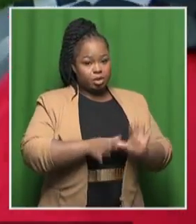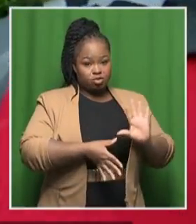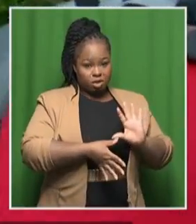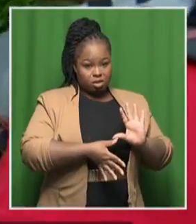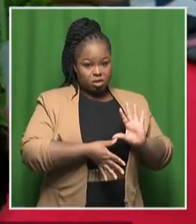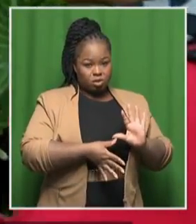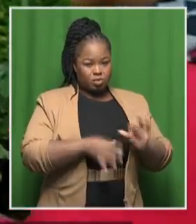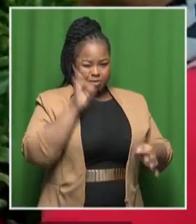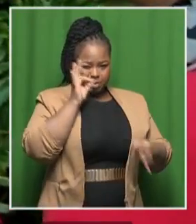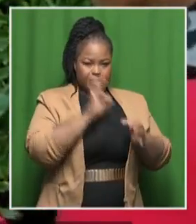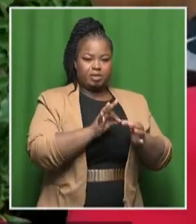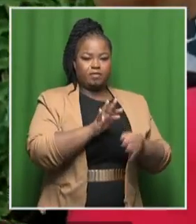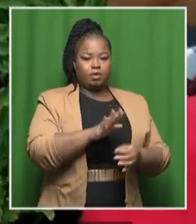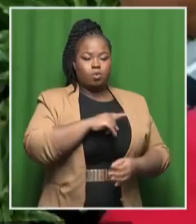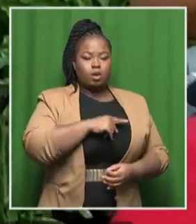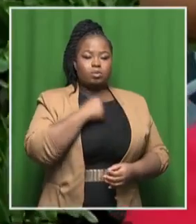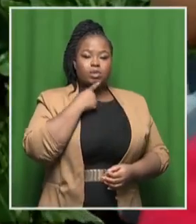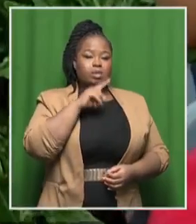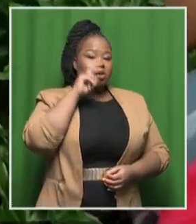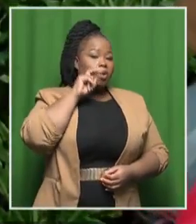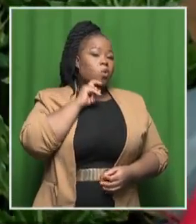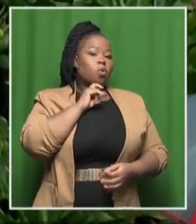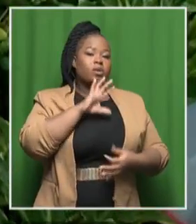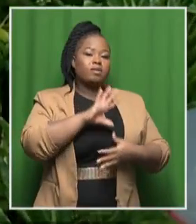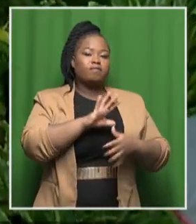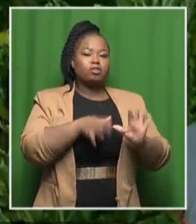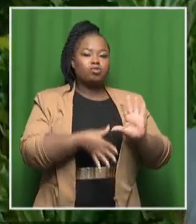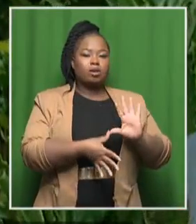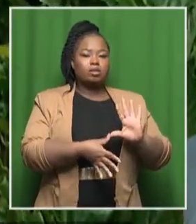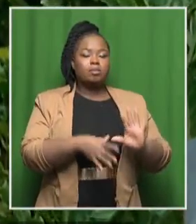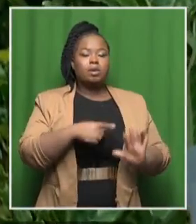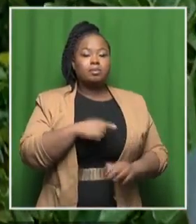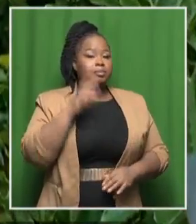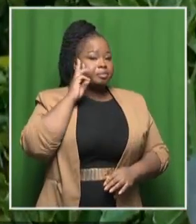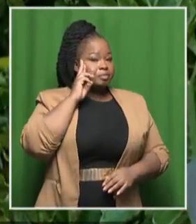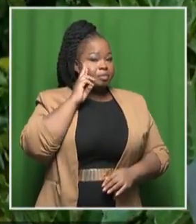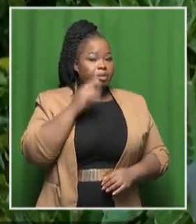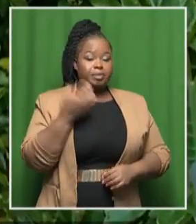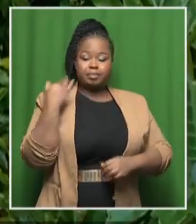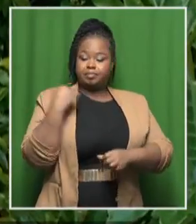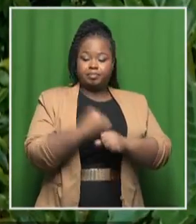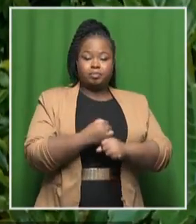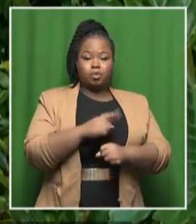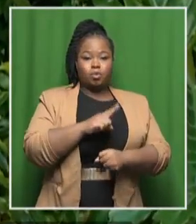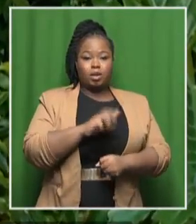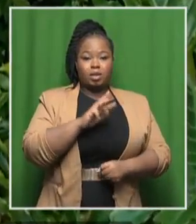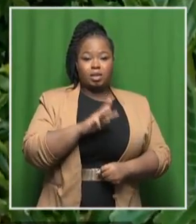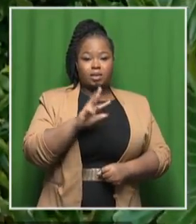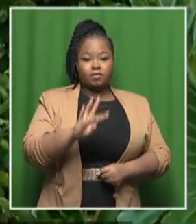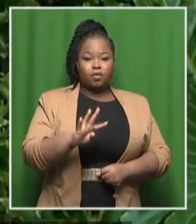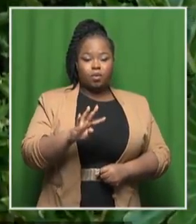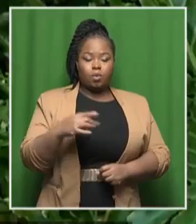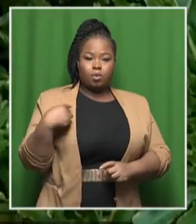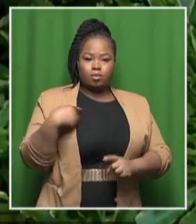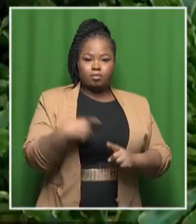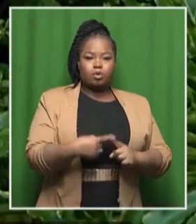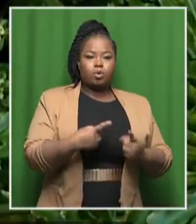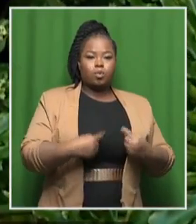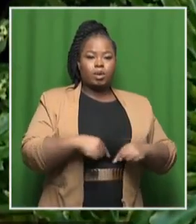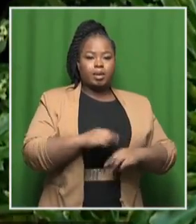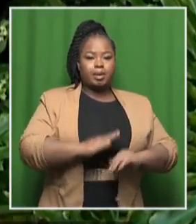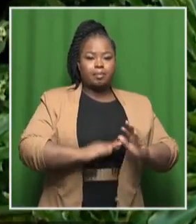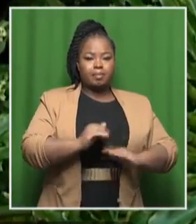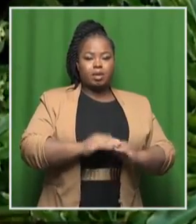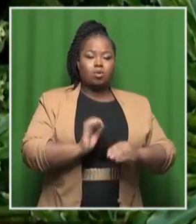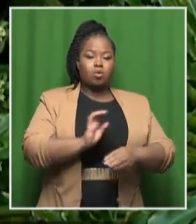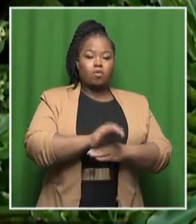You know, we speak about old infrastructure, but remember, since the dawn of democracy in 1994, we built more than